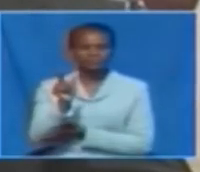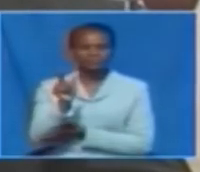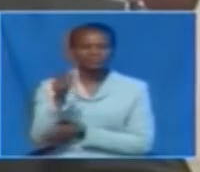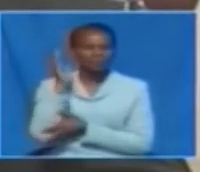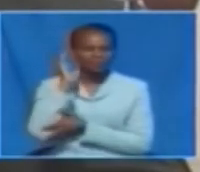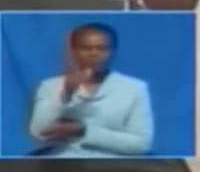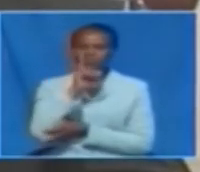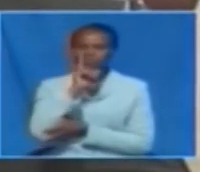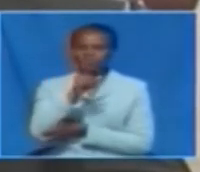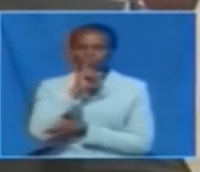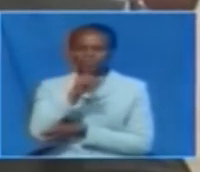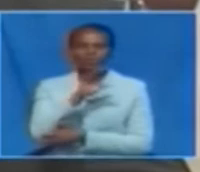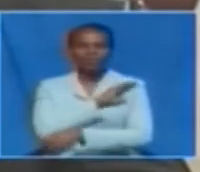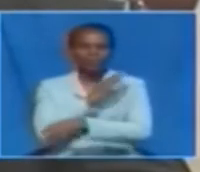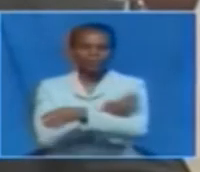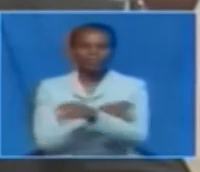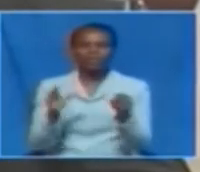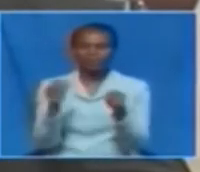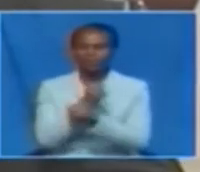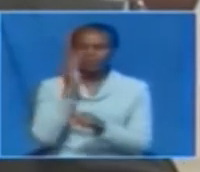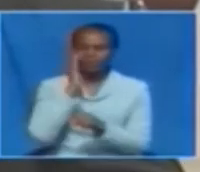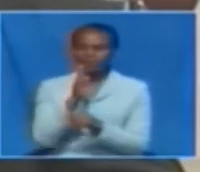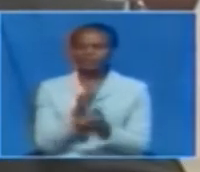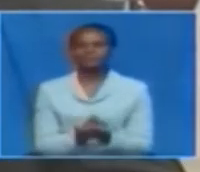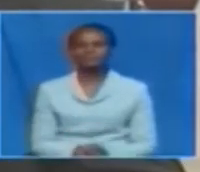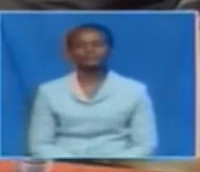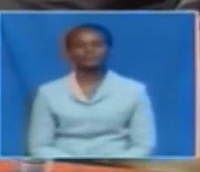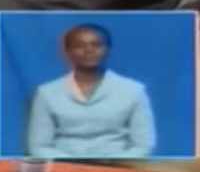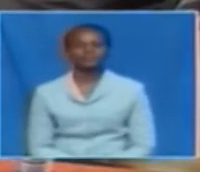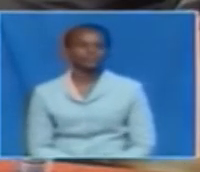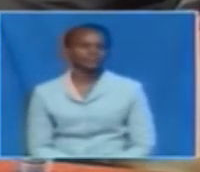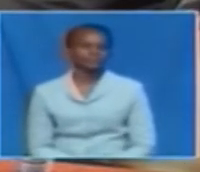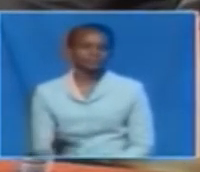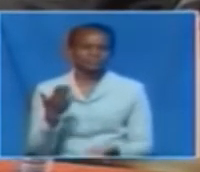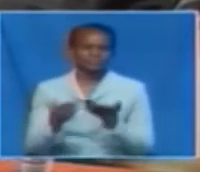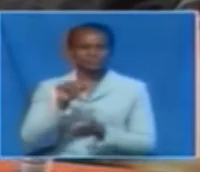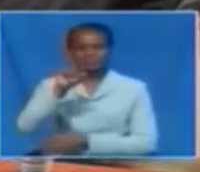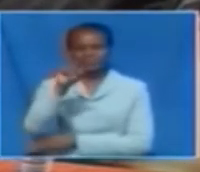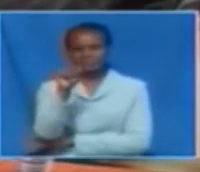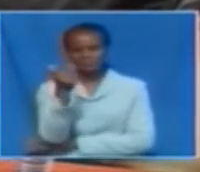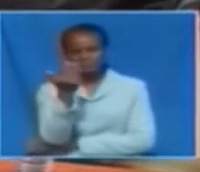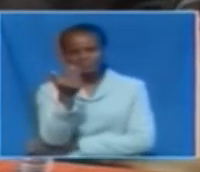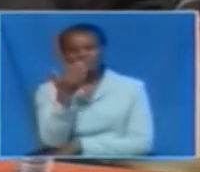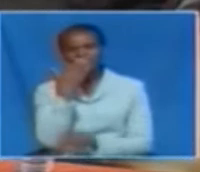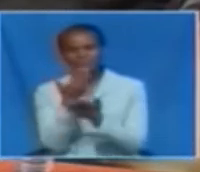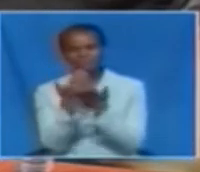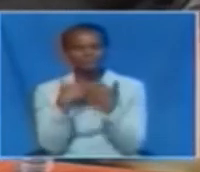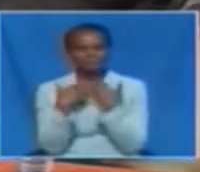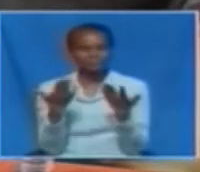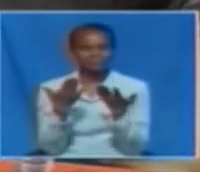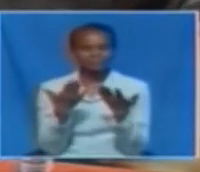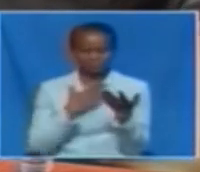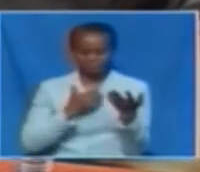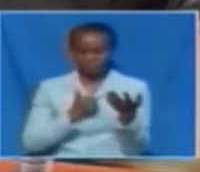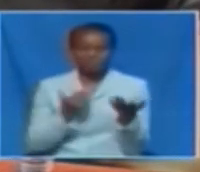really wield its power. Mm-hmm. And you probably were not much of a factor in 2015. No, because... Maybe as an individual. No, I wasn't,